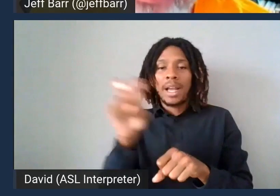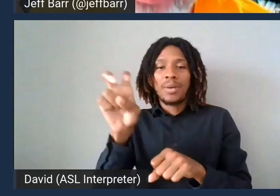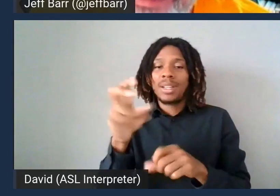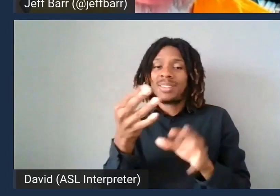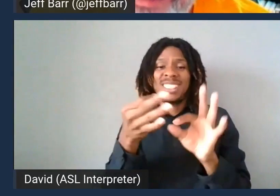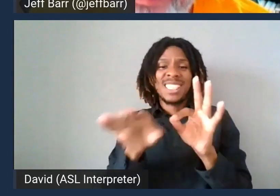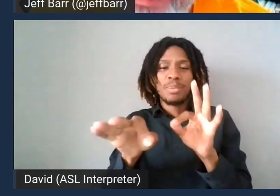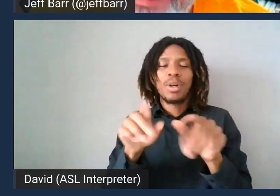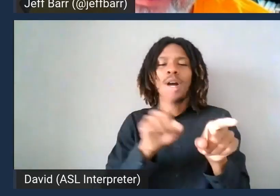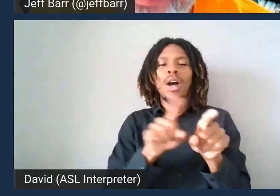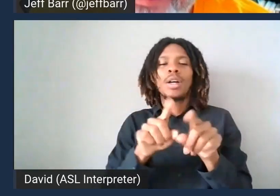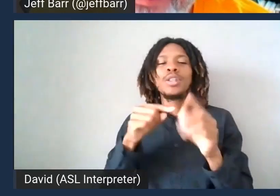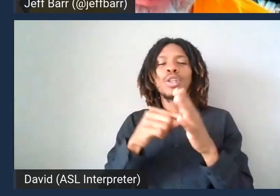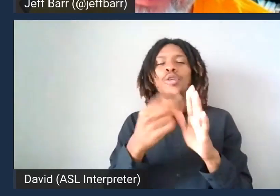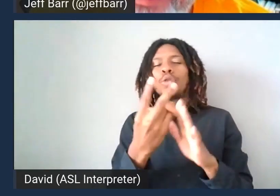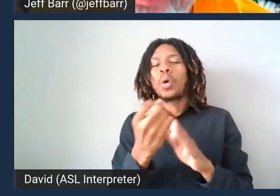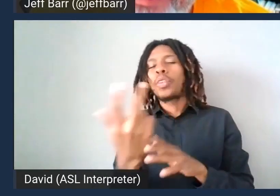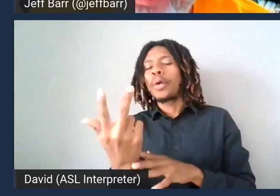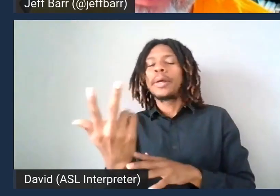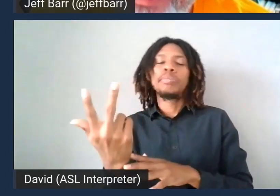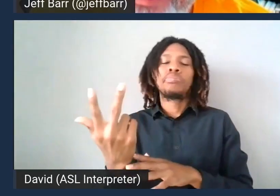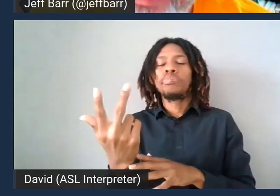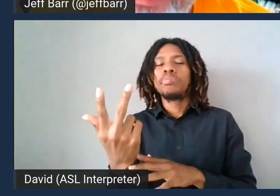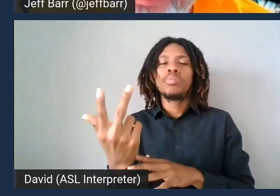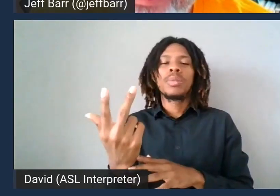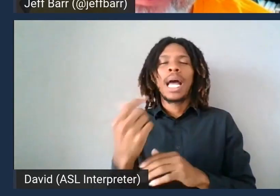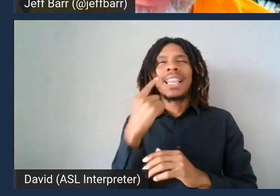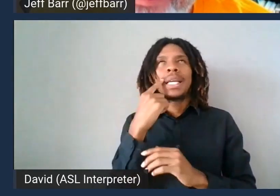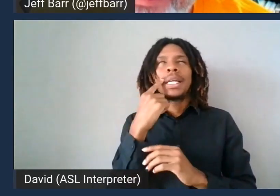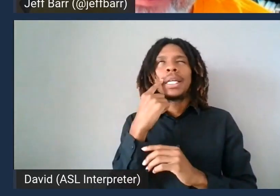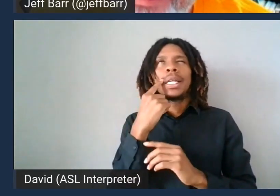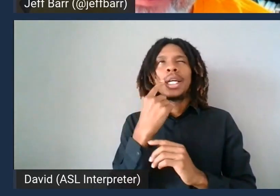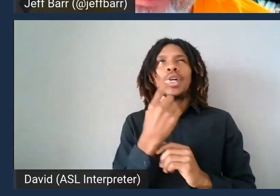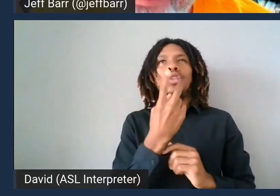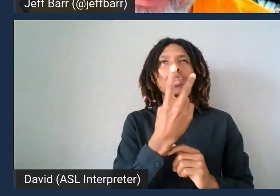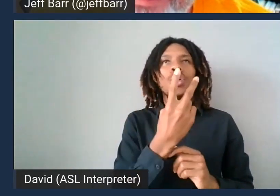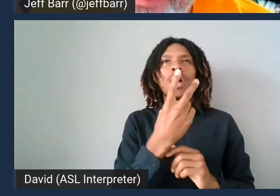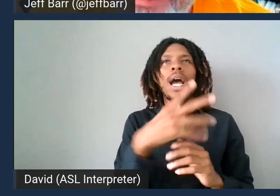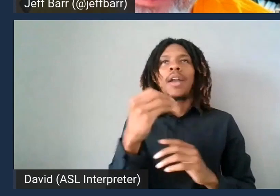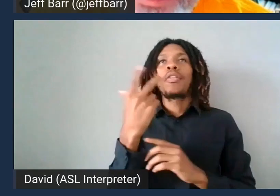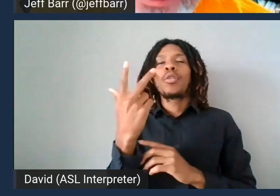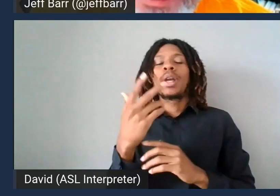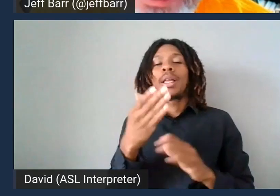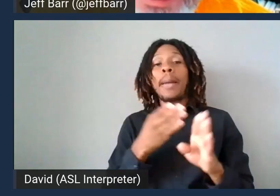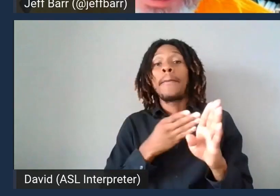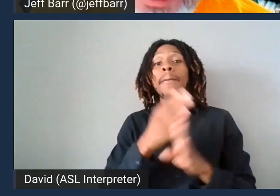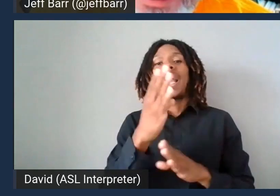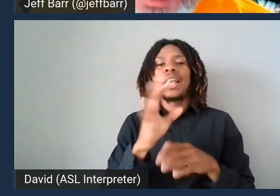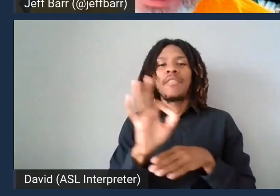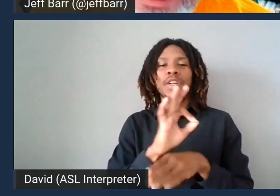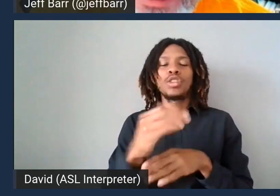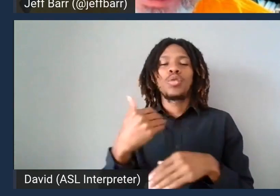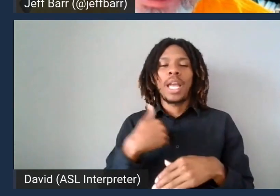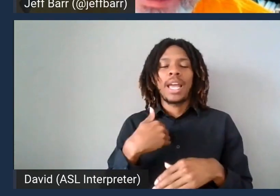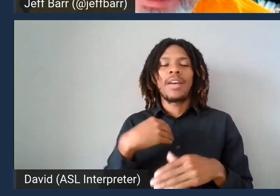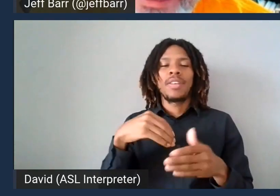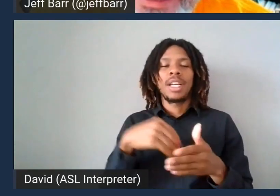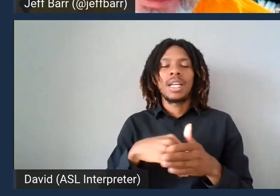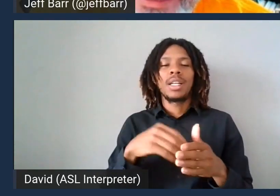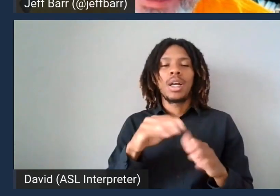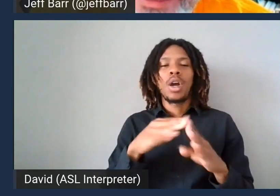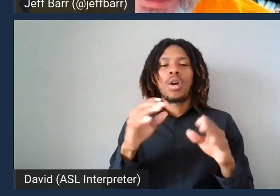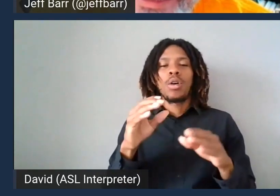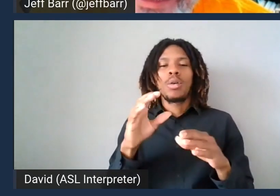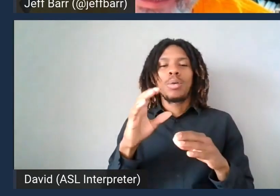then he'll show you two or three, I think two of the three main features that we have in OpenSearch. Data streams, notebooks,